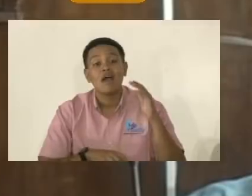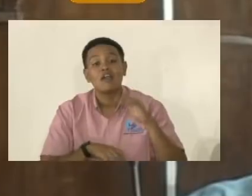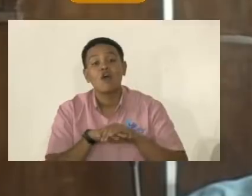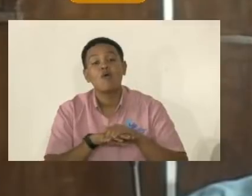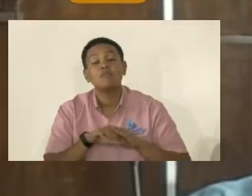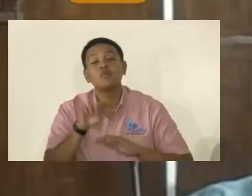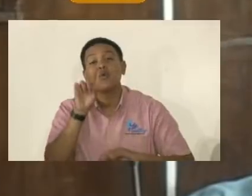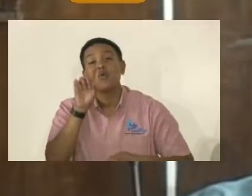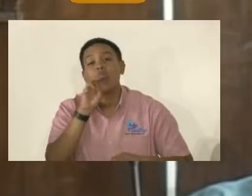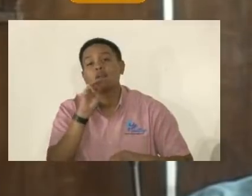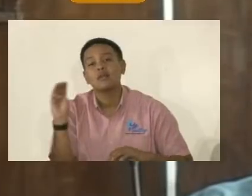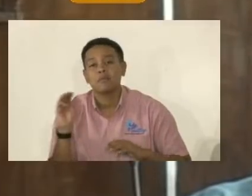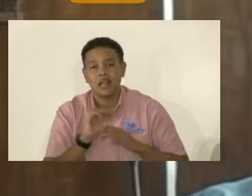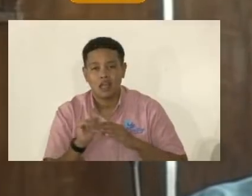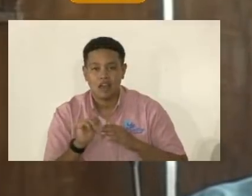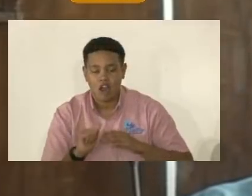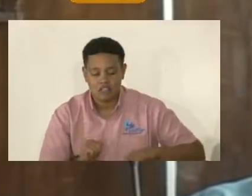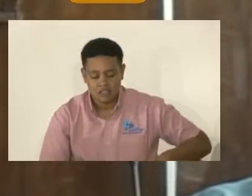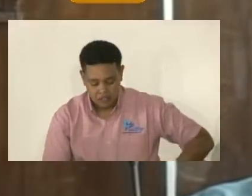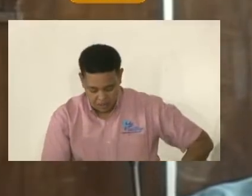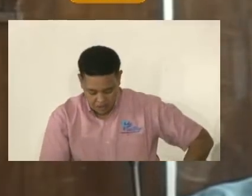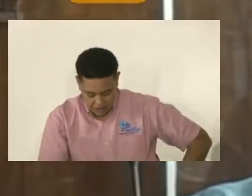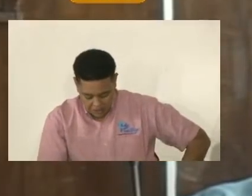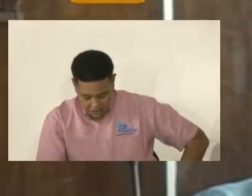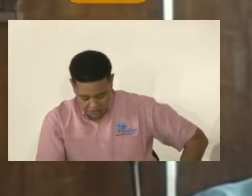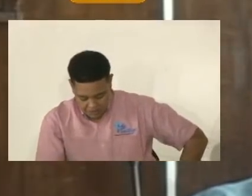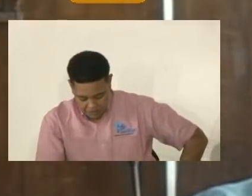$1 million.